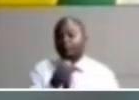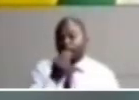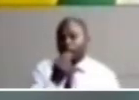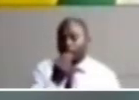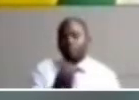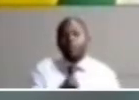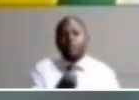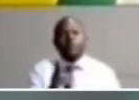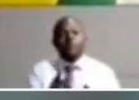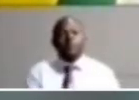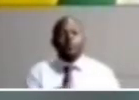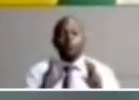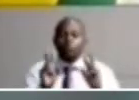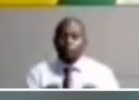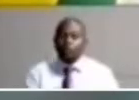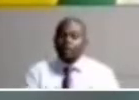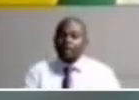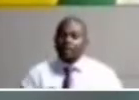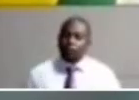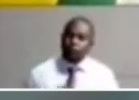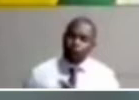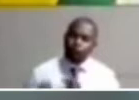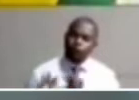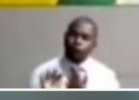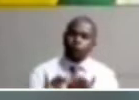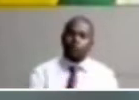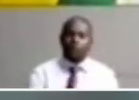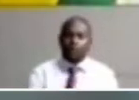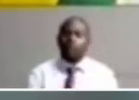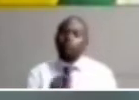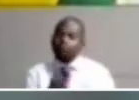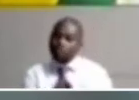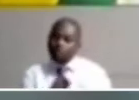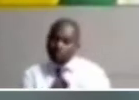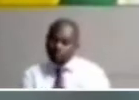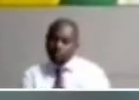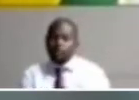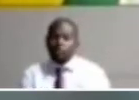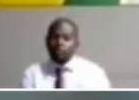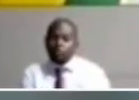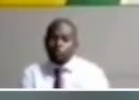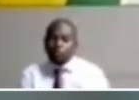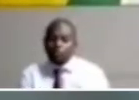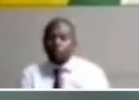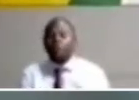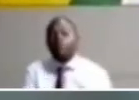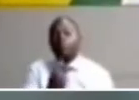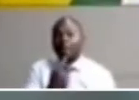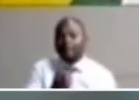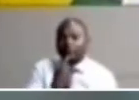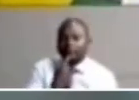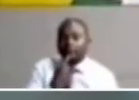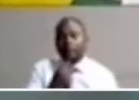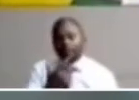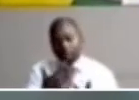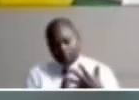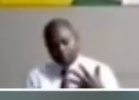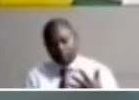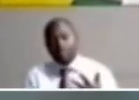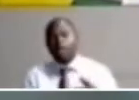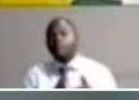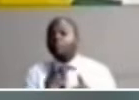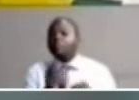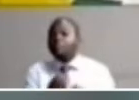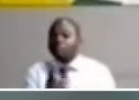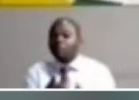Many people should not be allowed to congregate there. Those are the shops of drugs and so on. Many people